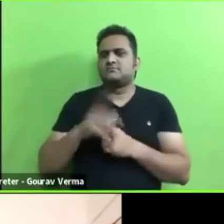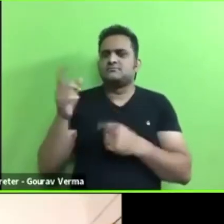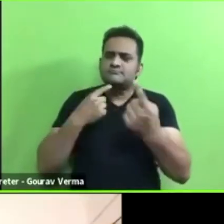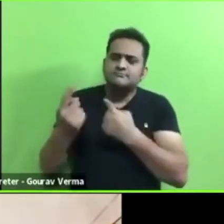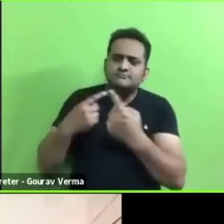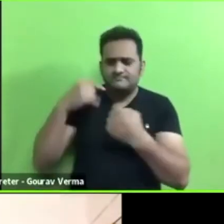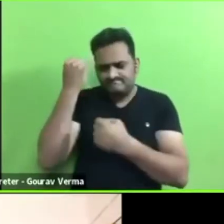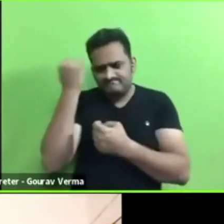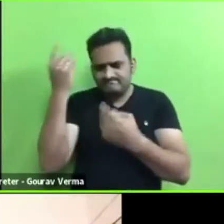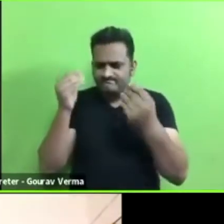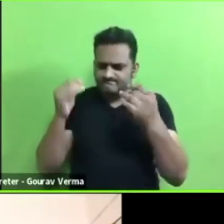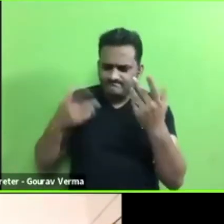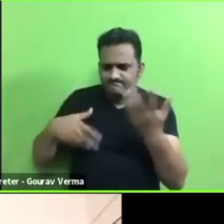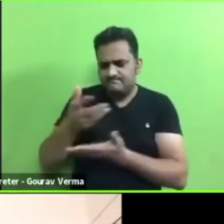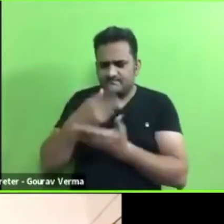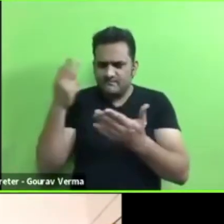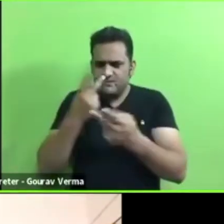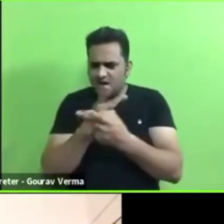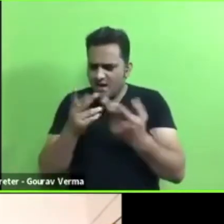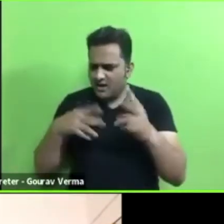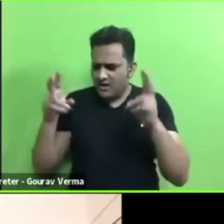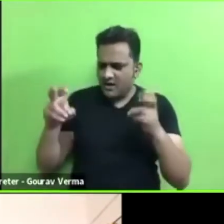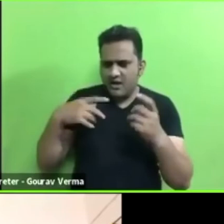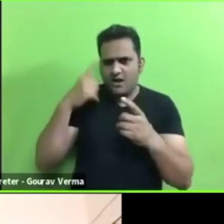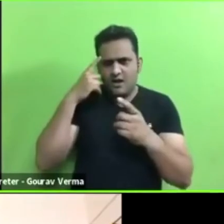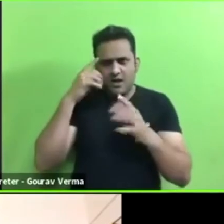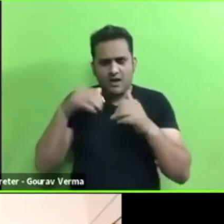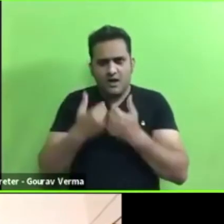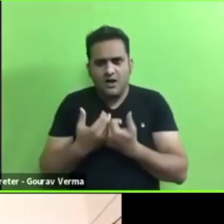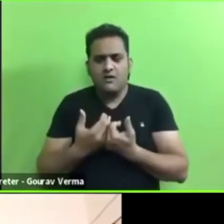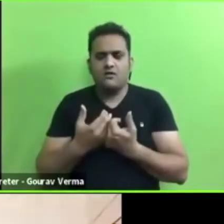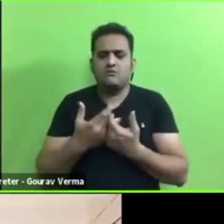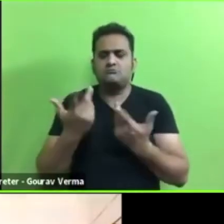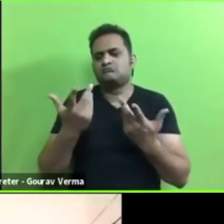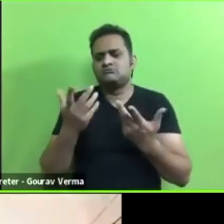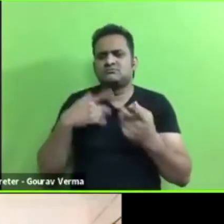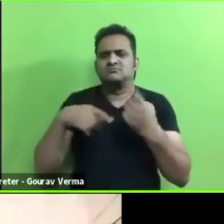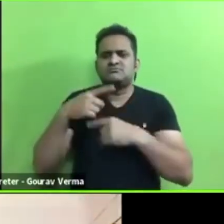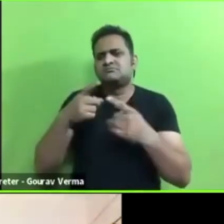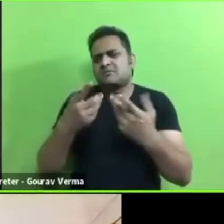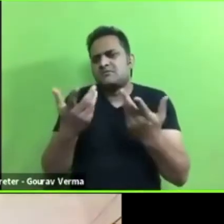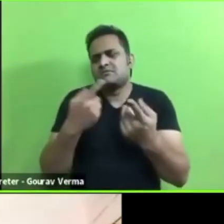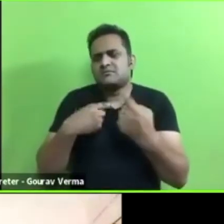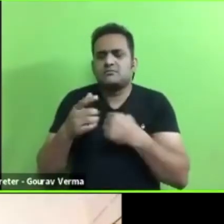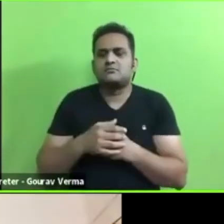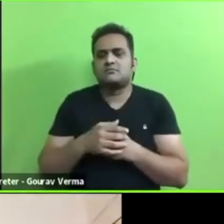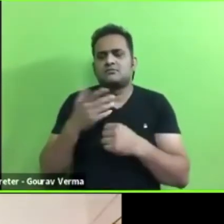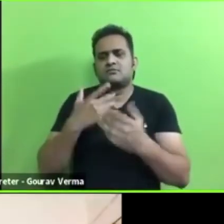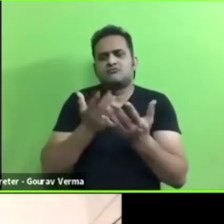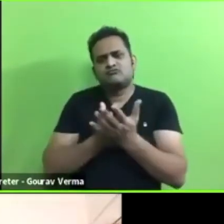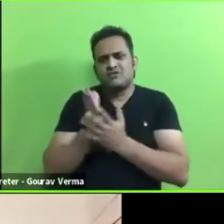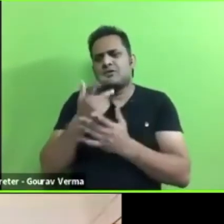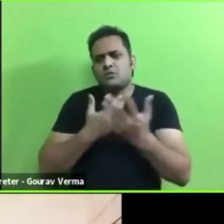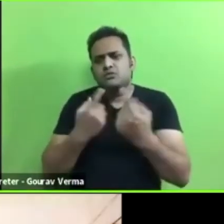idea of being in the moment in art, you know, talking about this idea of being in the moment and, you know, something happens. And, you know, we always talk about this,